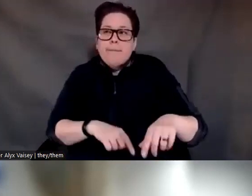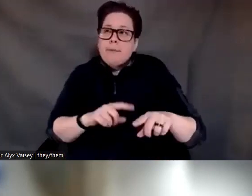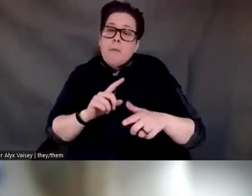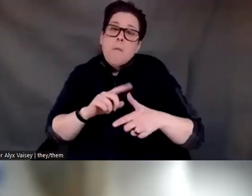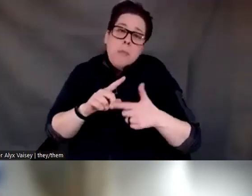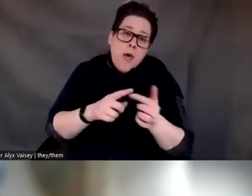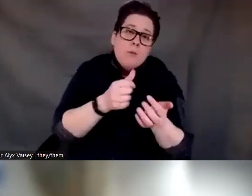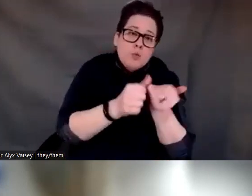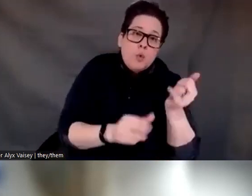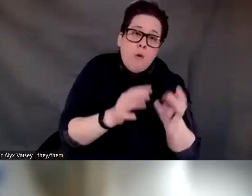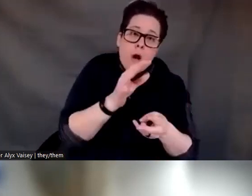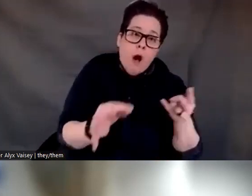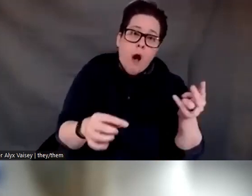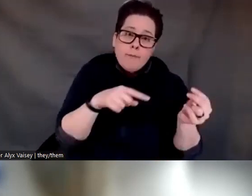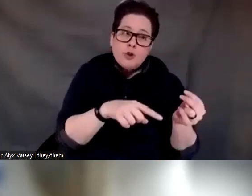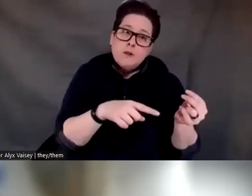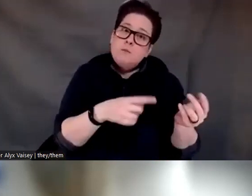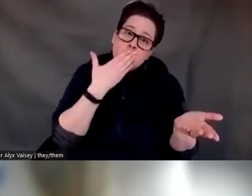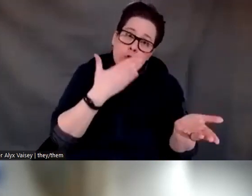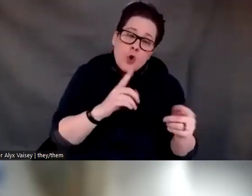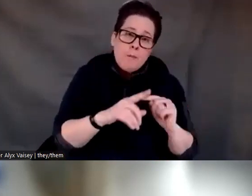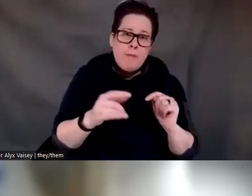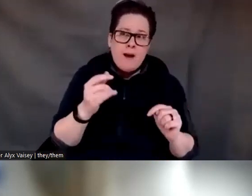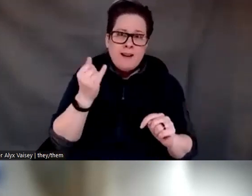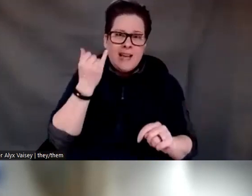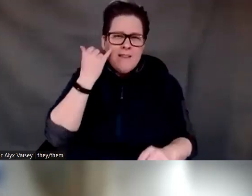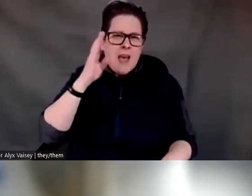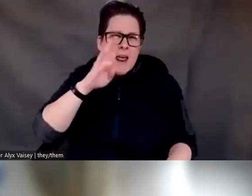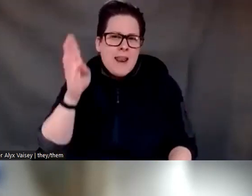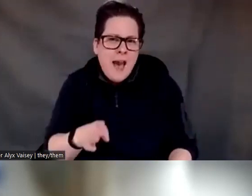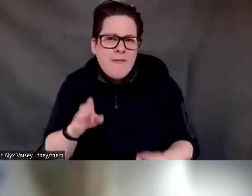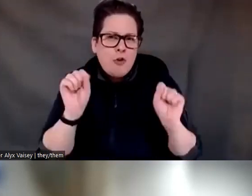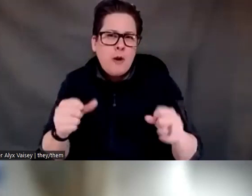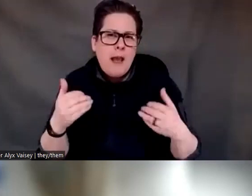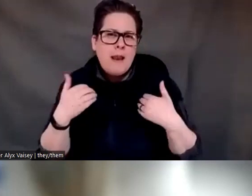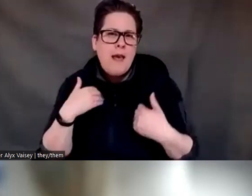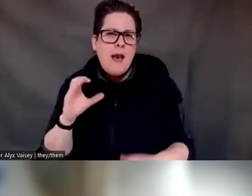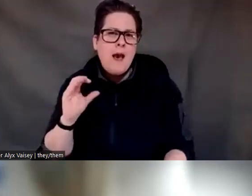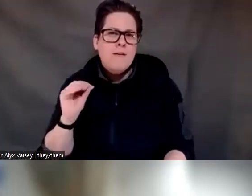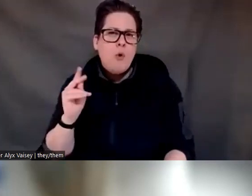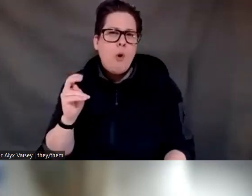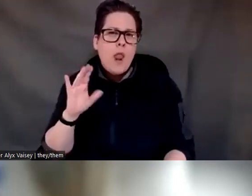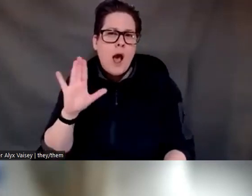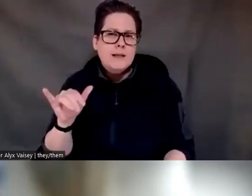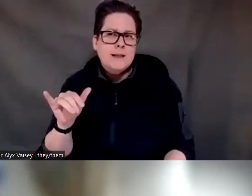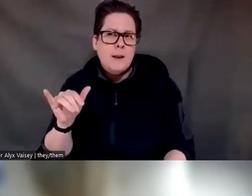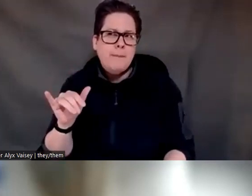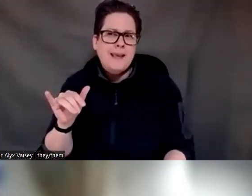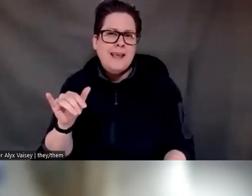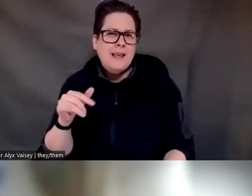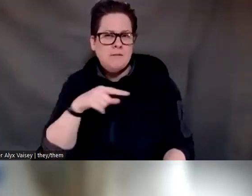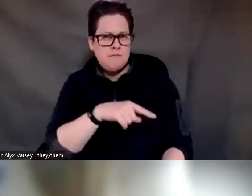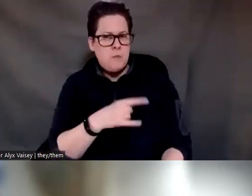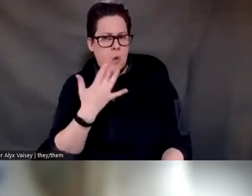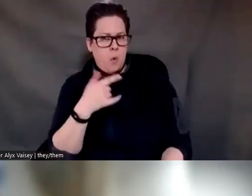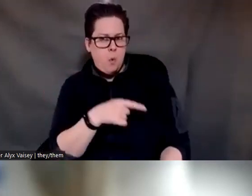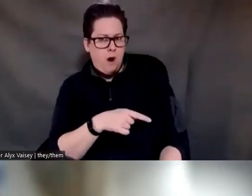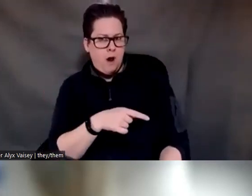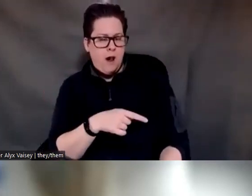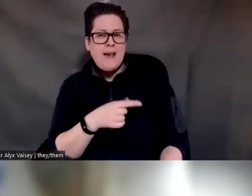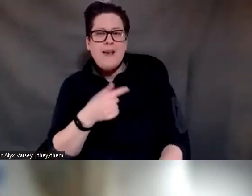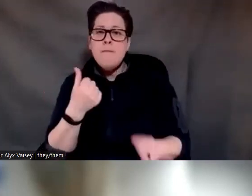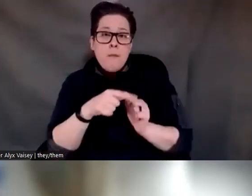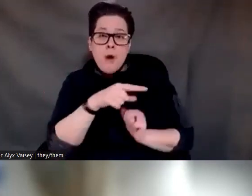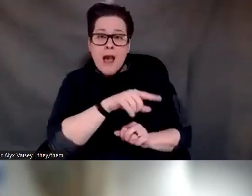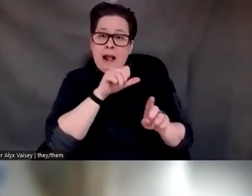But if they can't ever have a colonoscopy, then there's no sense in doing the stool test, because as Dr. Walker mentioned, it needs to be followed up